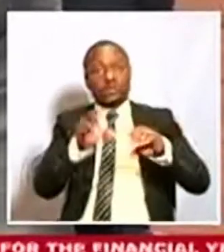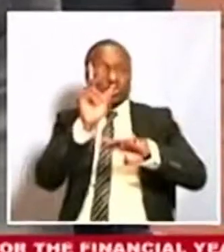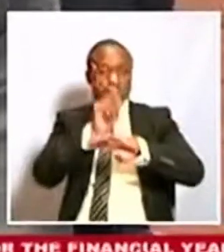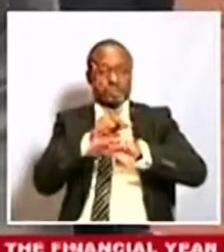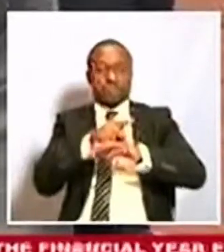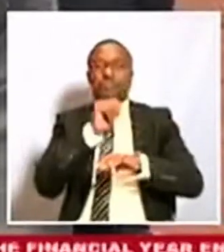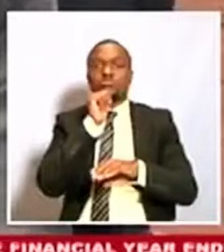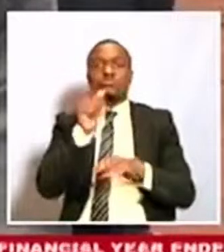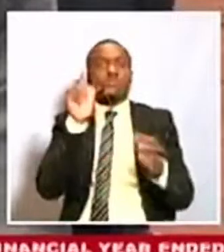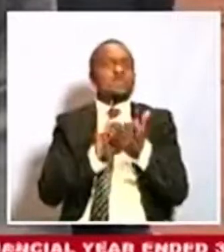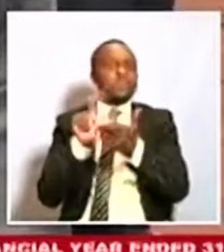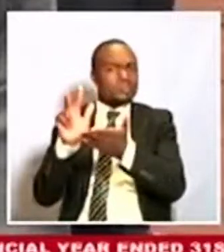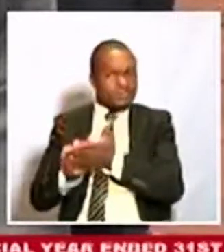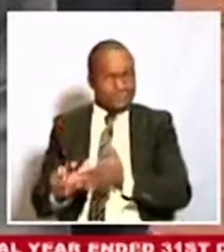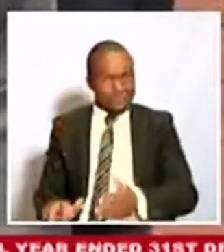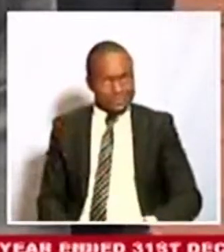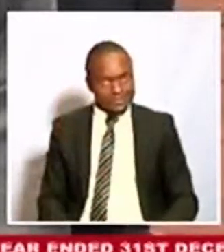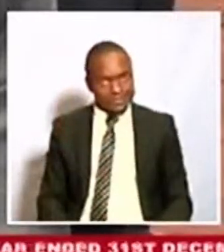were not approved.